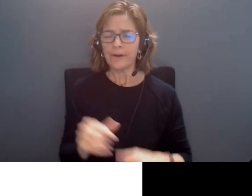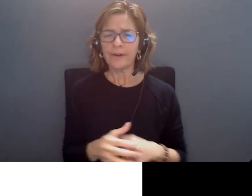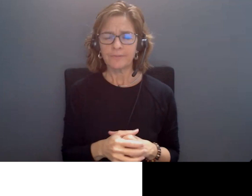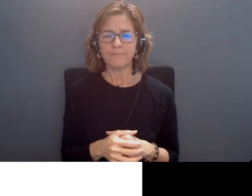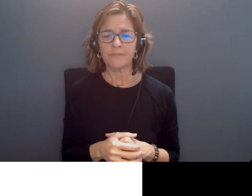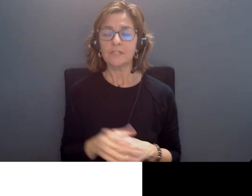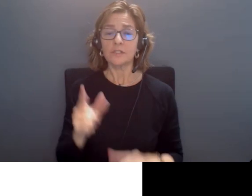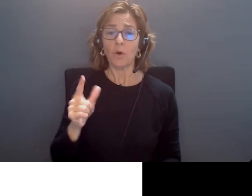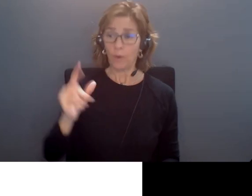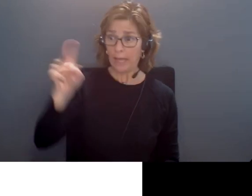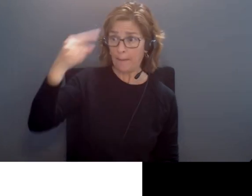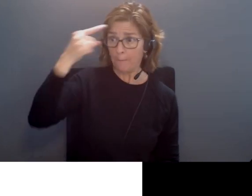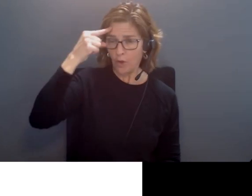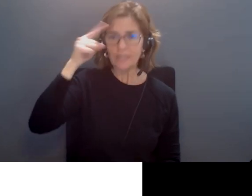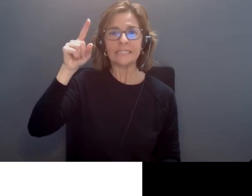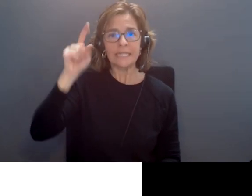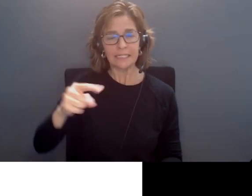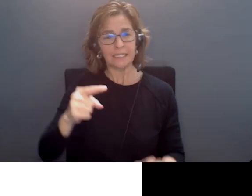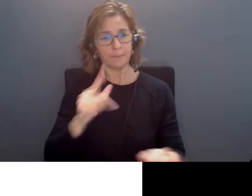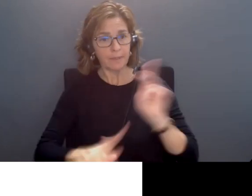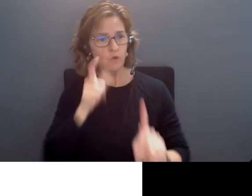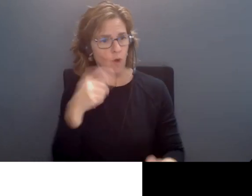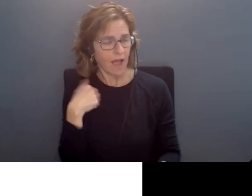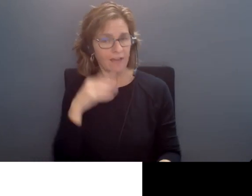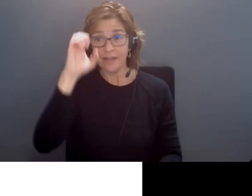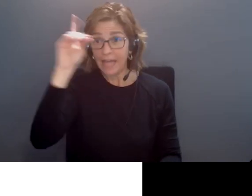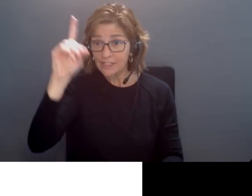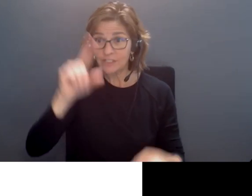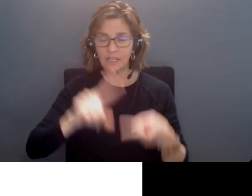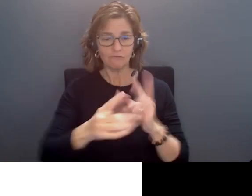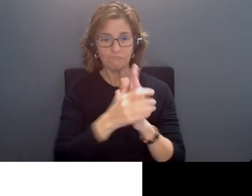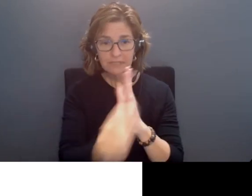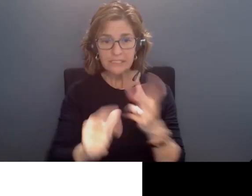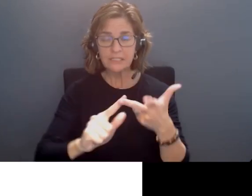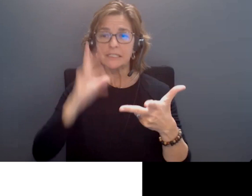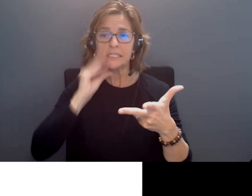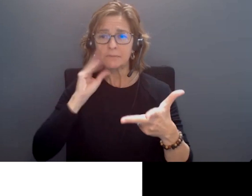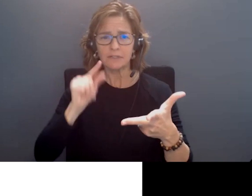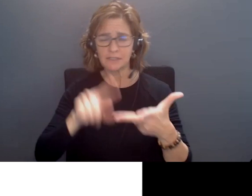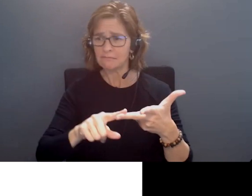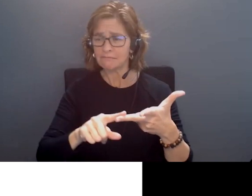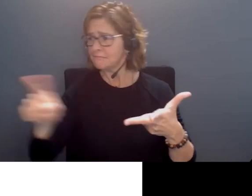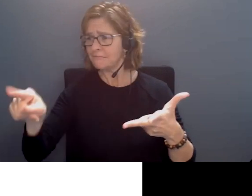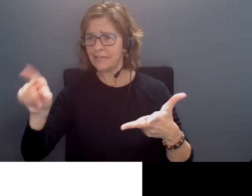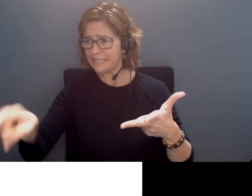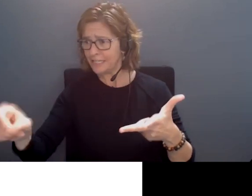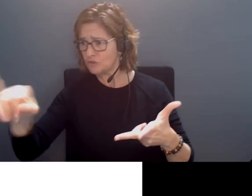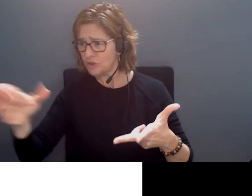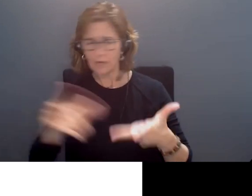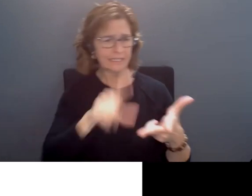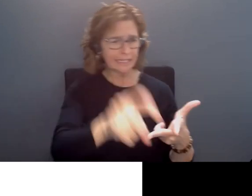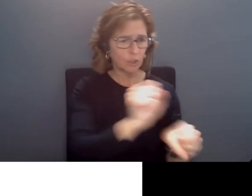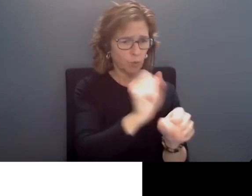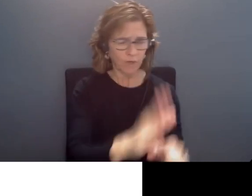need the skills, education, and experience of all this untapped talent. Supported employment practitioners